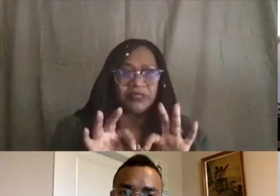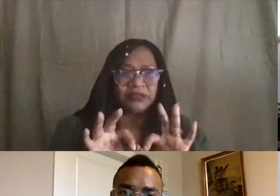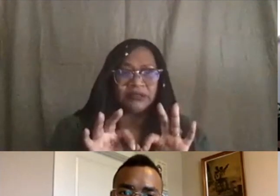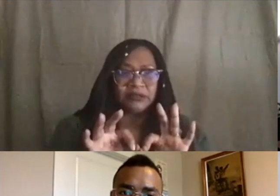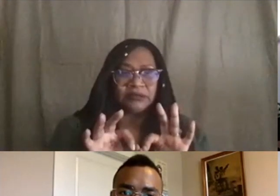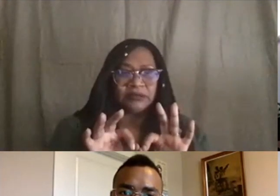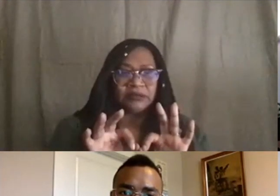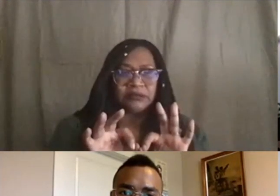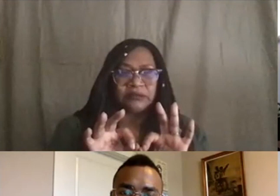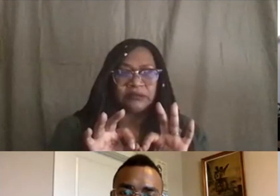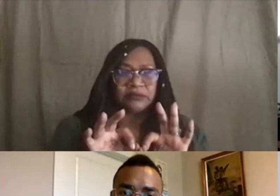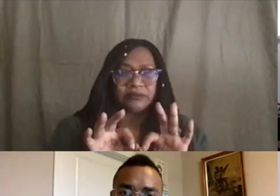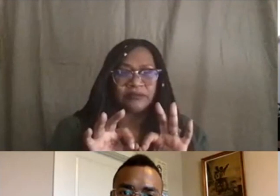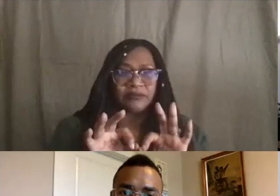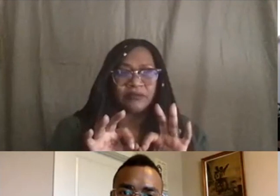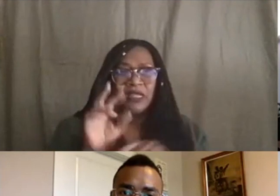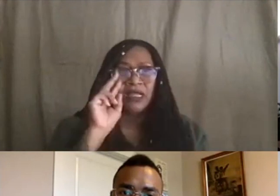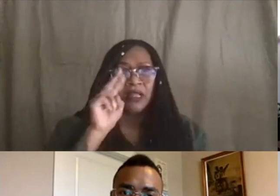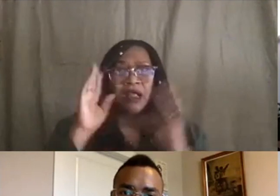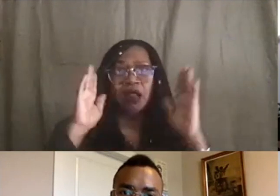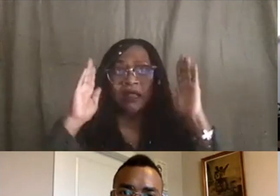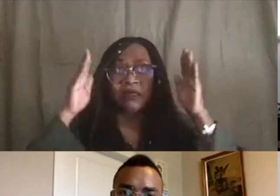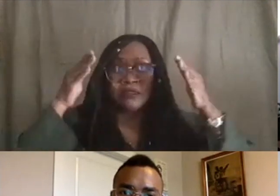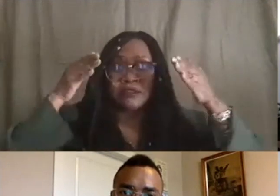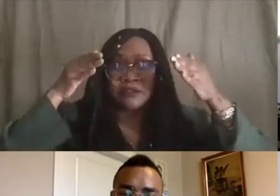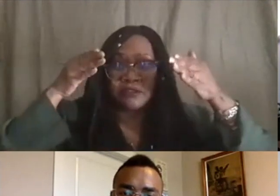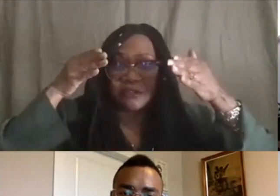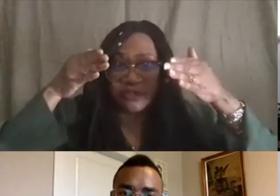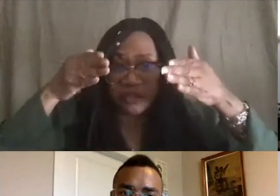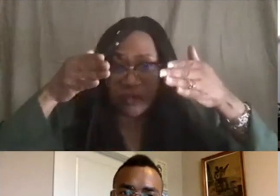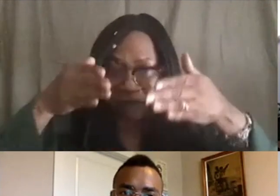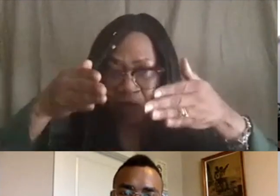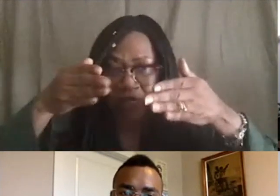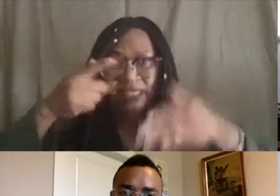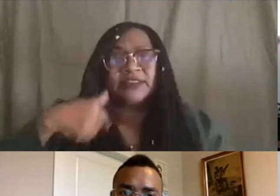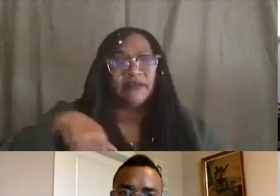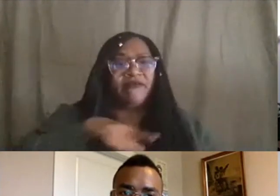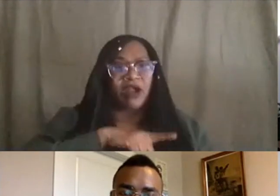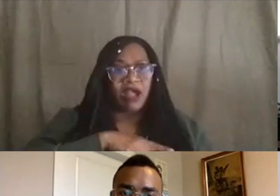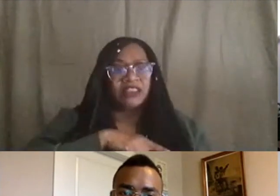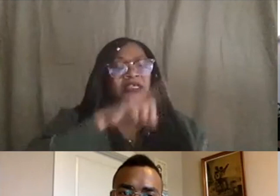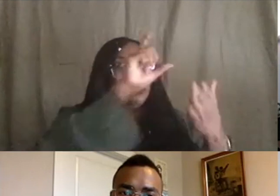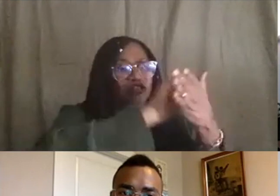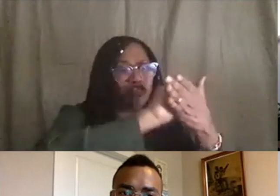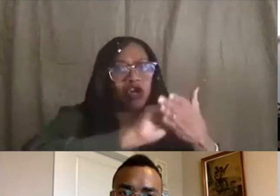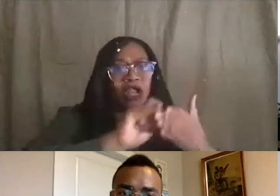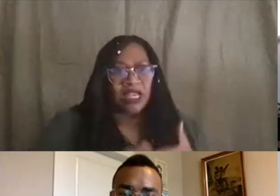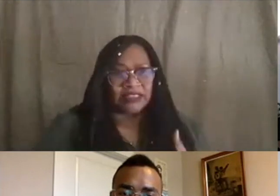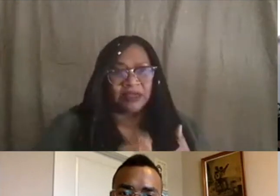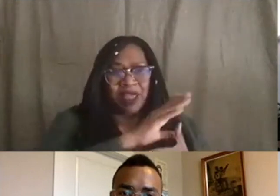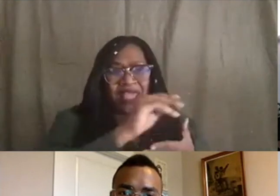drawing our attention to the role that journalism plays in